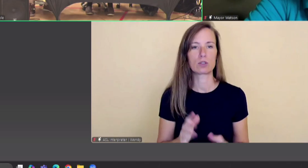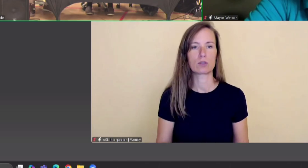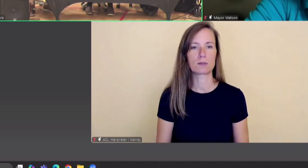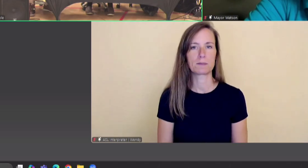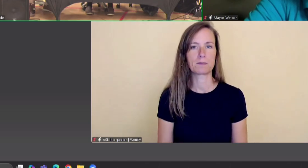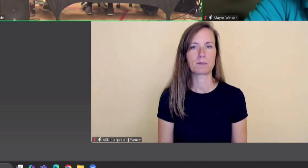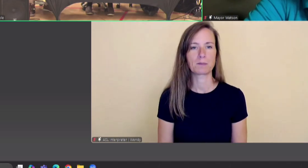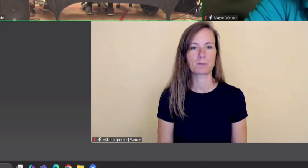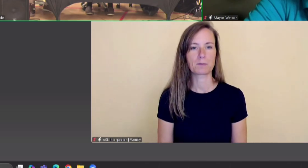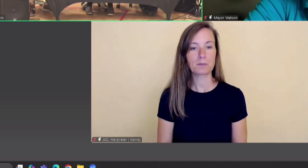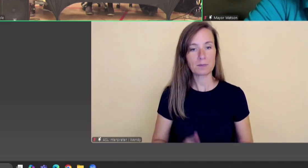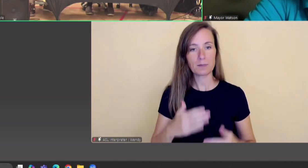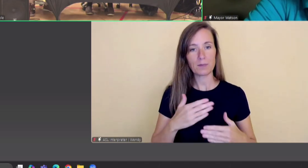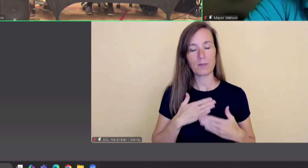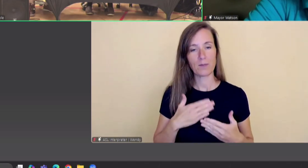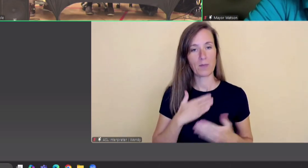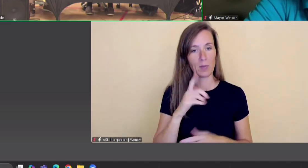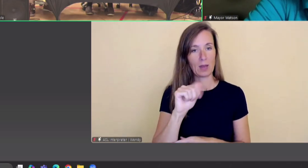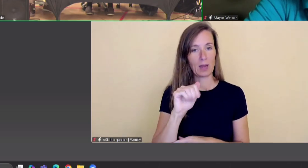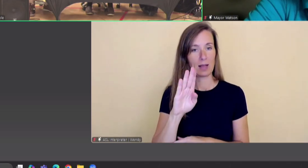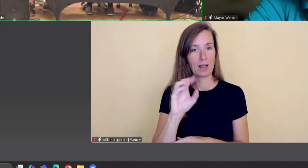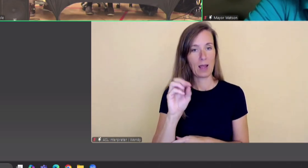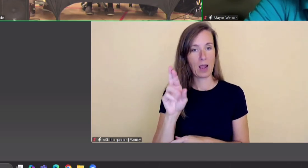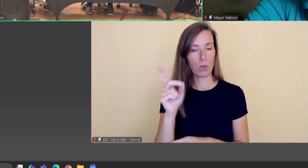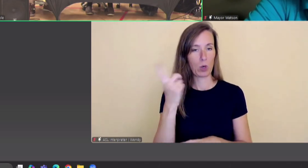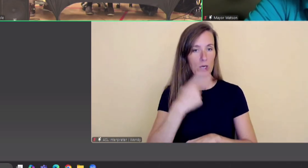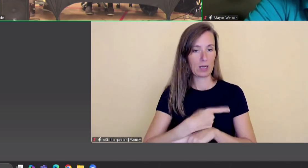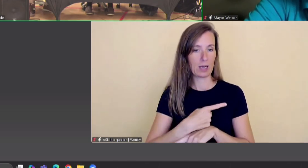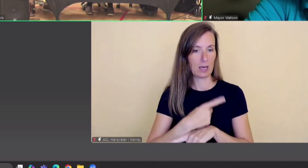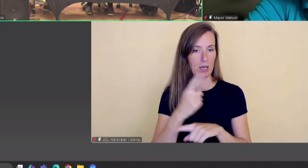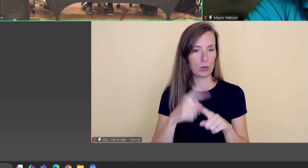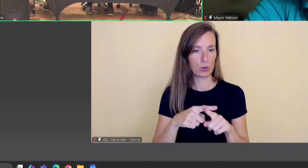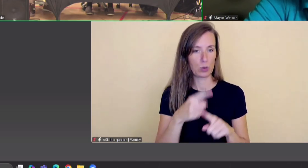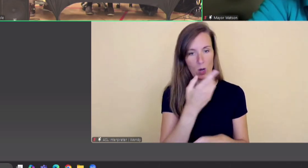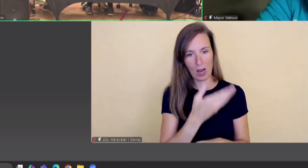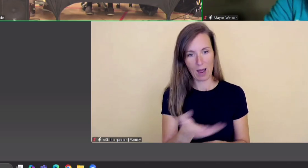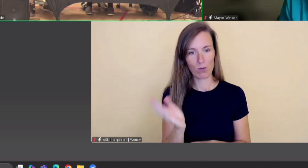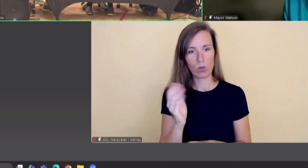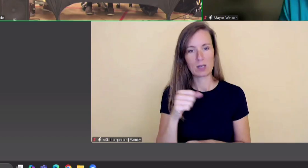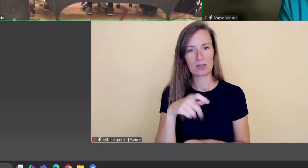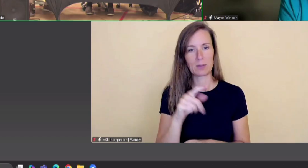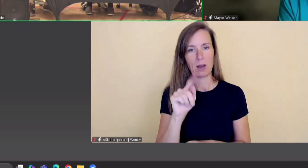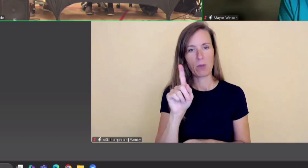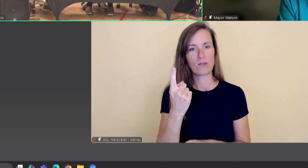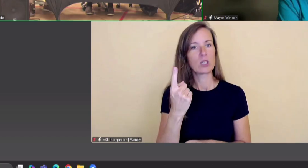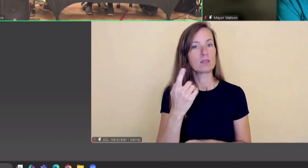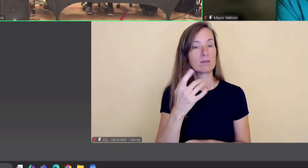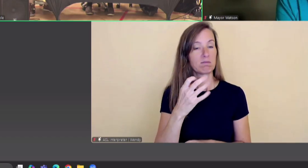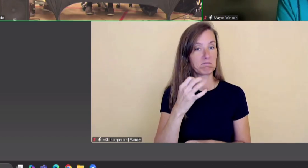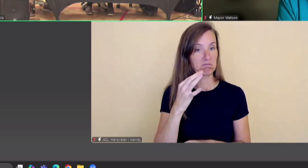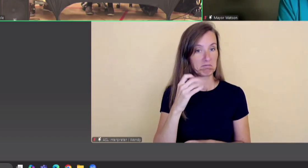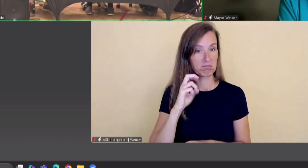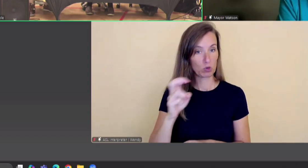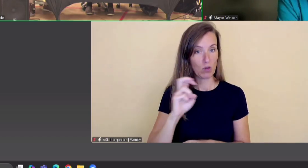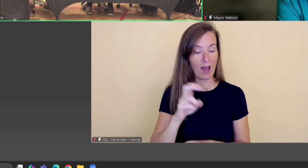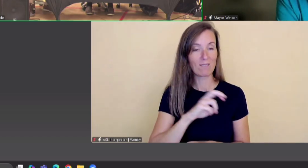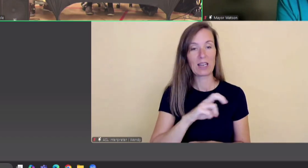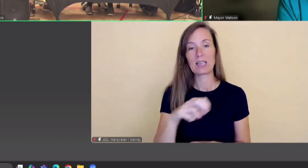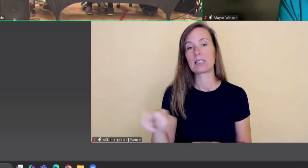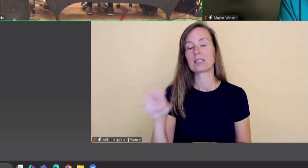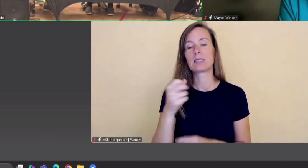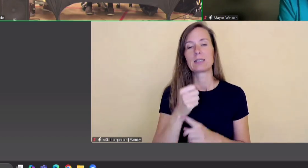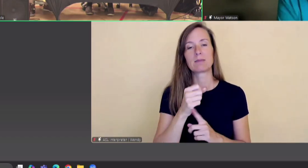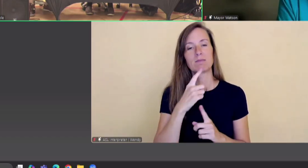Happy Labor Day to everyone. It's on September 1st. If anyone's traveling, make sure safe travels to you all. Take that break and make